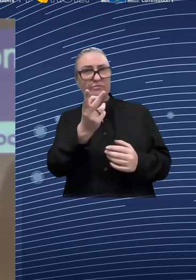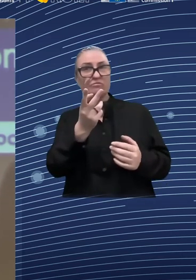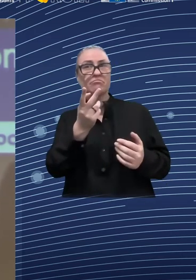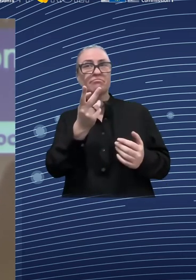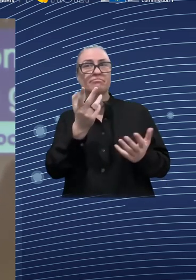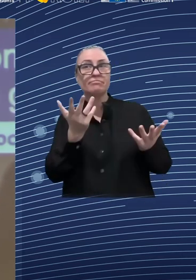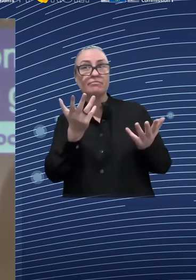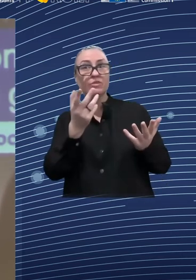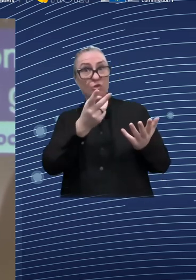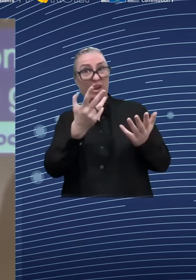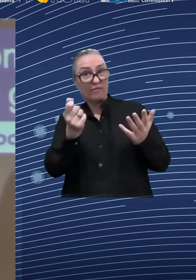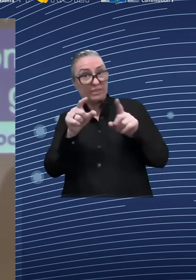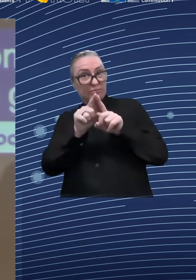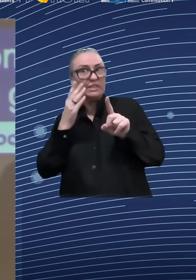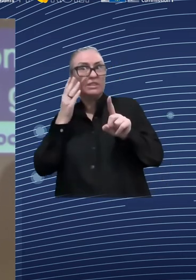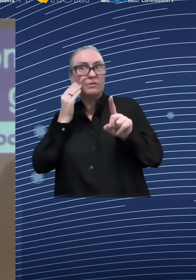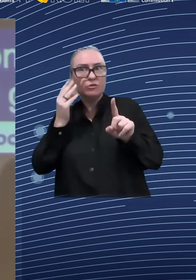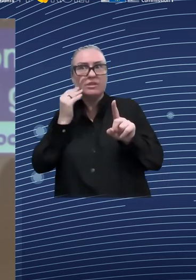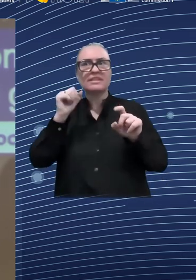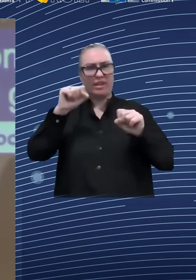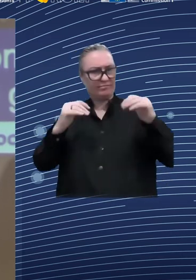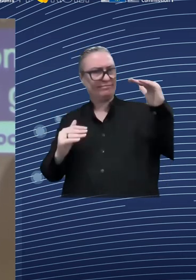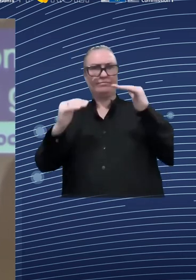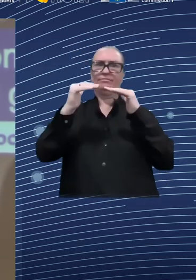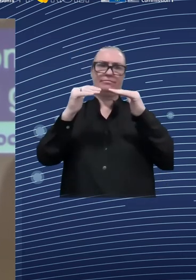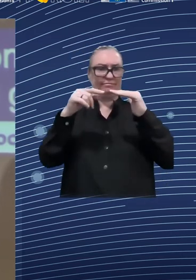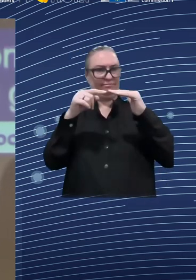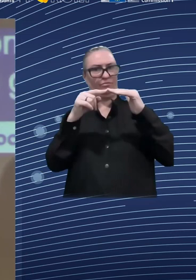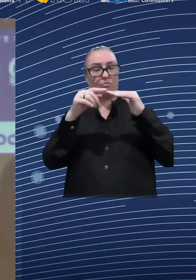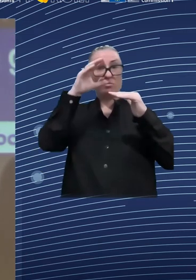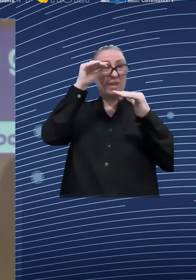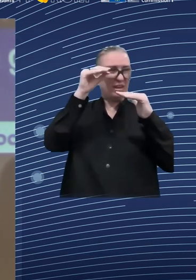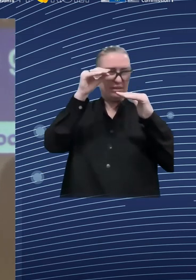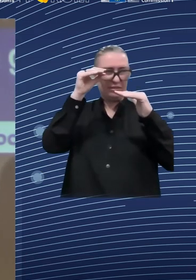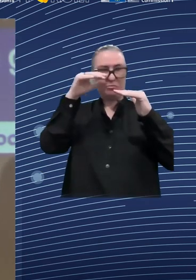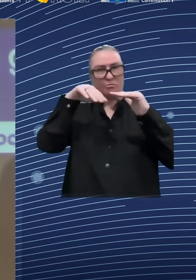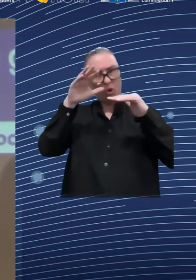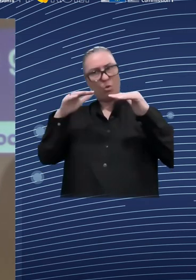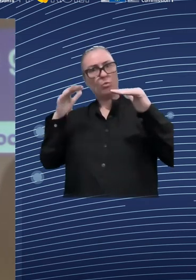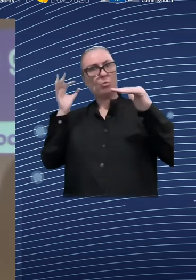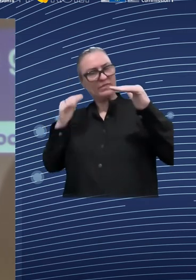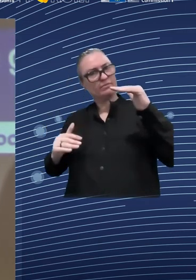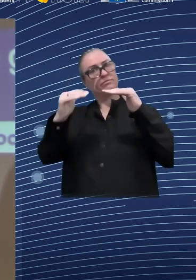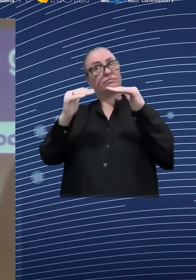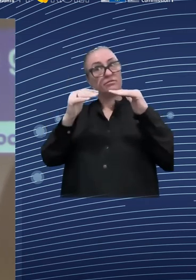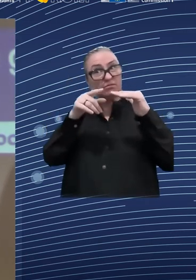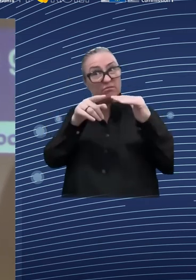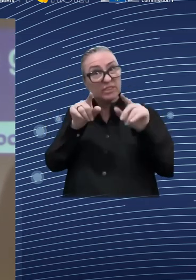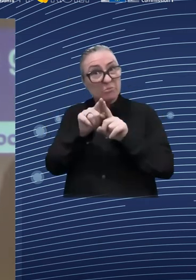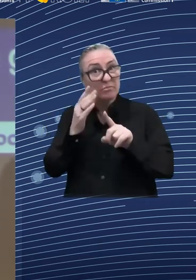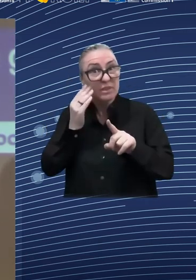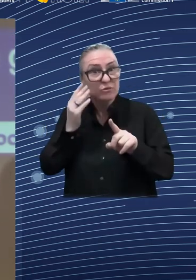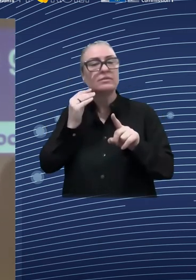women position, so also in school digital coordinators, so that's maybe kind of a